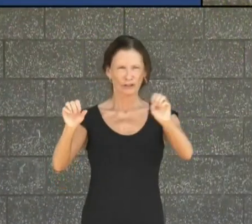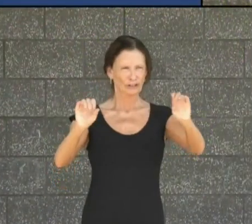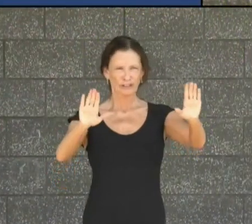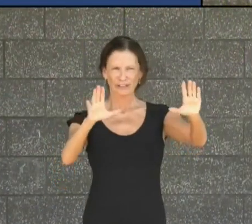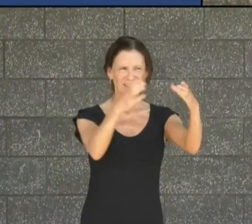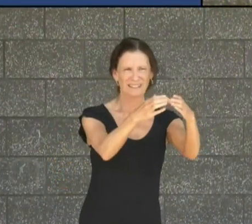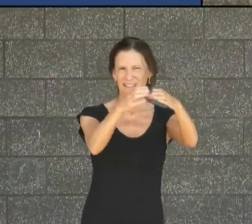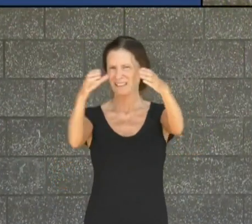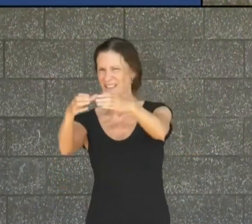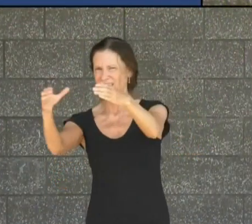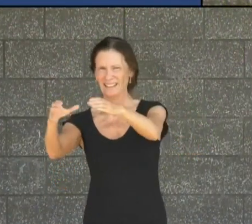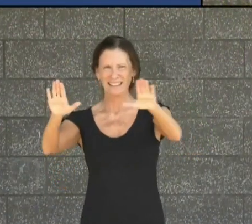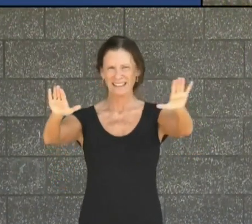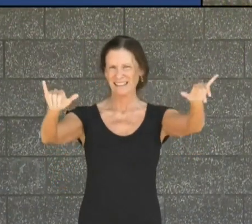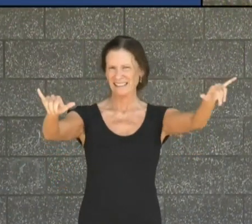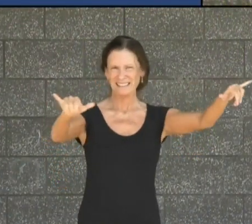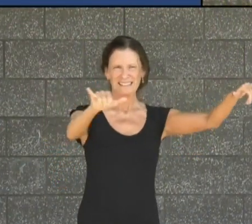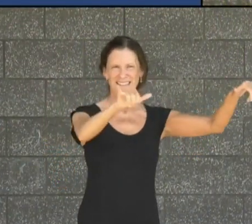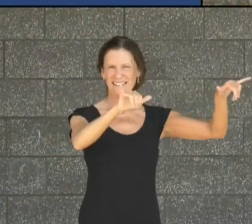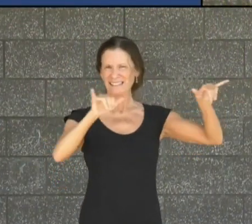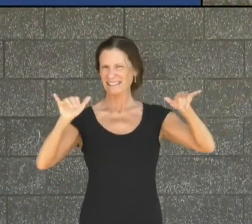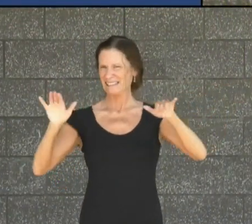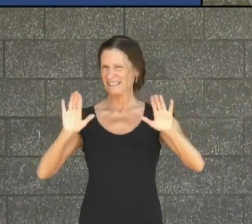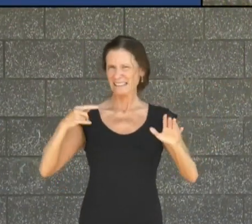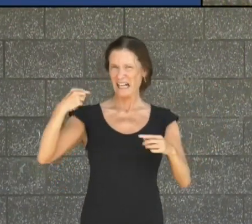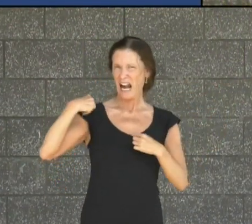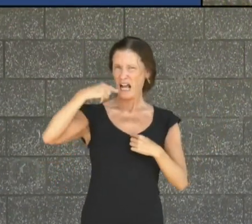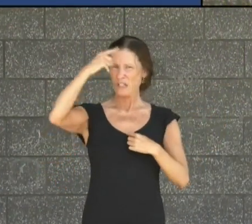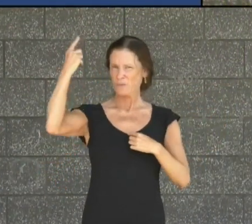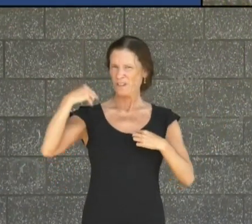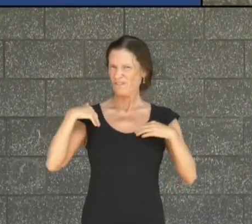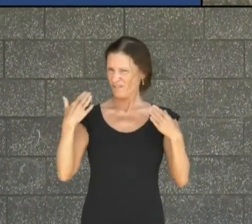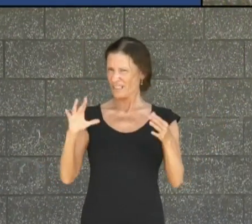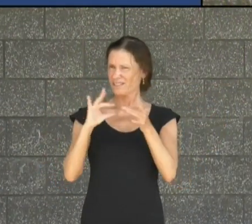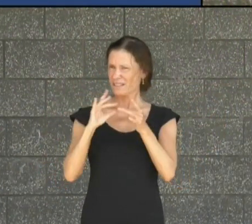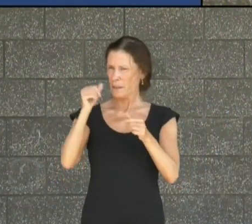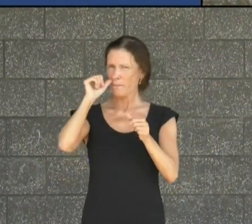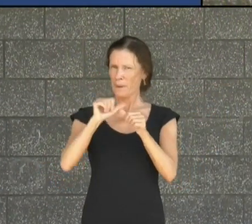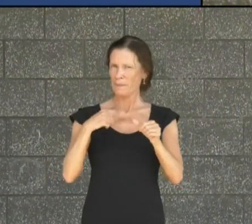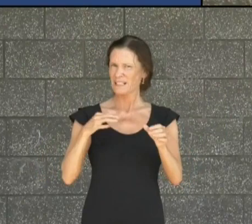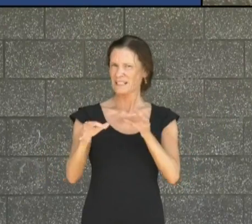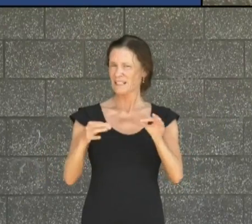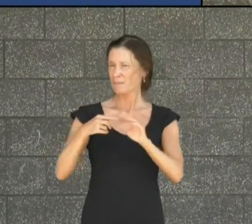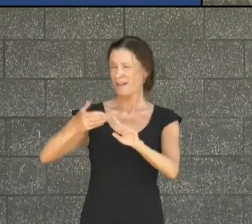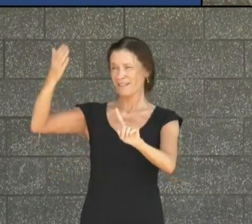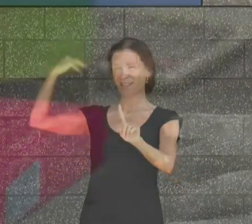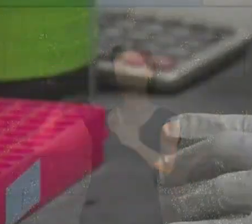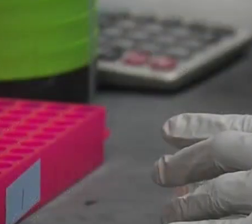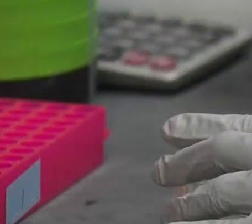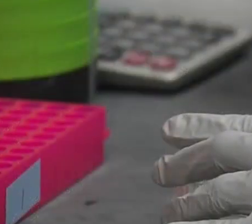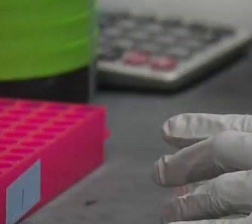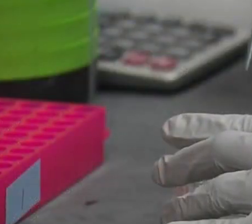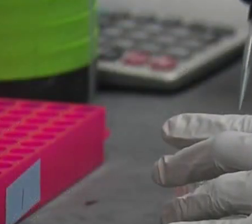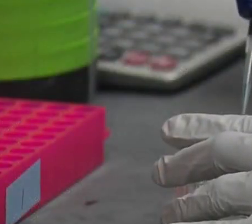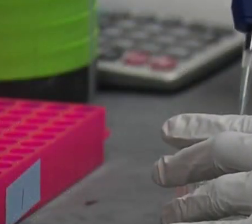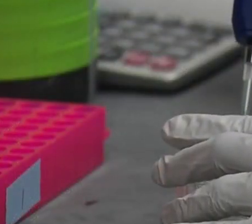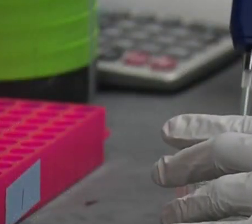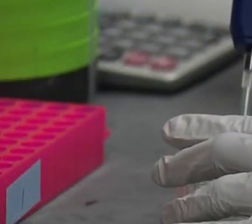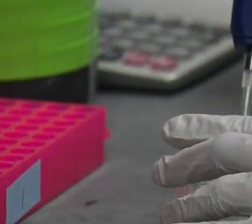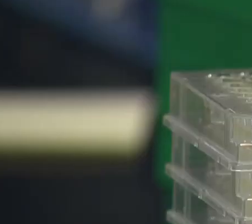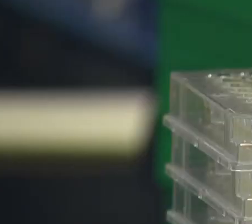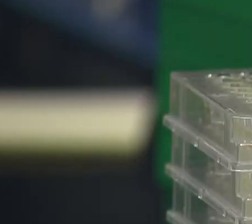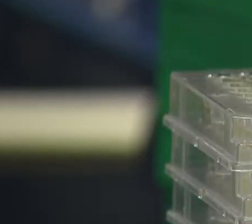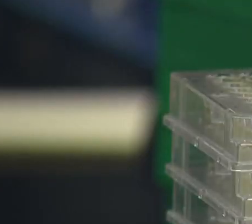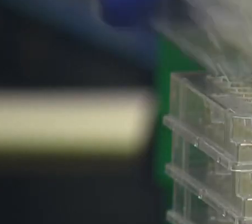We're in a very different place now than we were when this pandemic started. We can, our testing now is up to close to 20,000 a day. So if any of